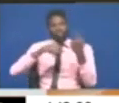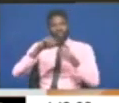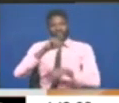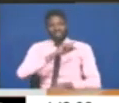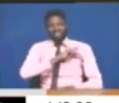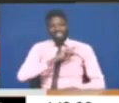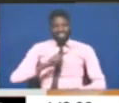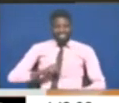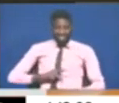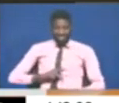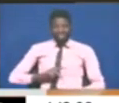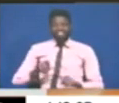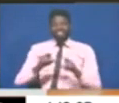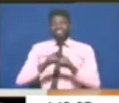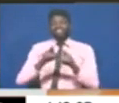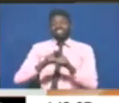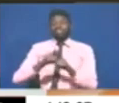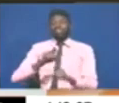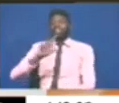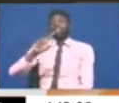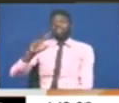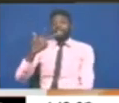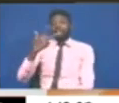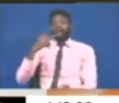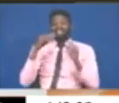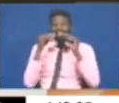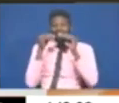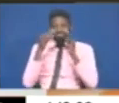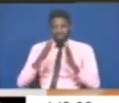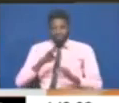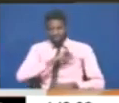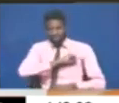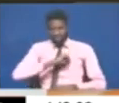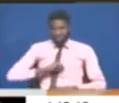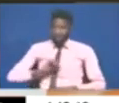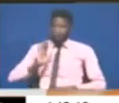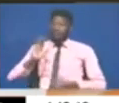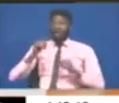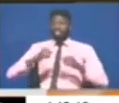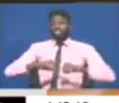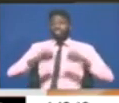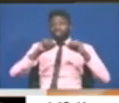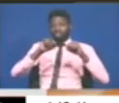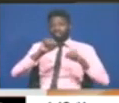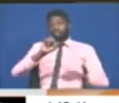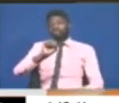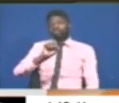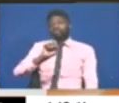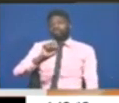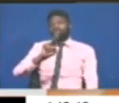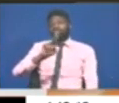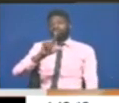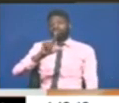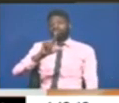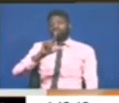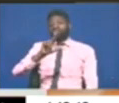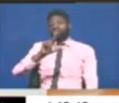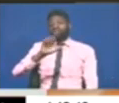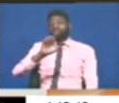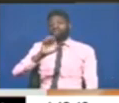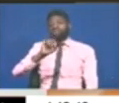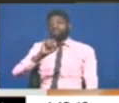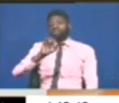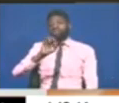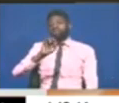third Speaker of the Senate. Led by their chairman, Suleiman Mwakisanga, the elders say his win is an indication that